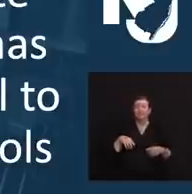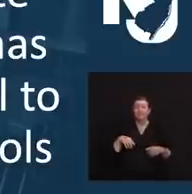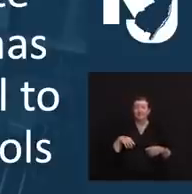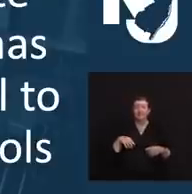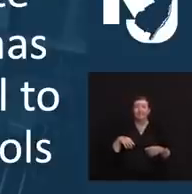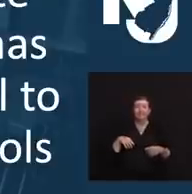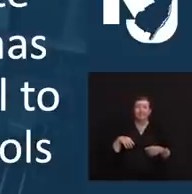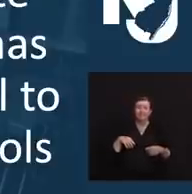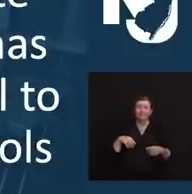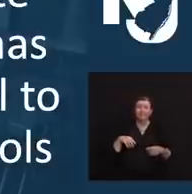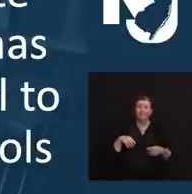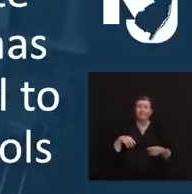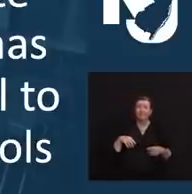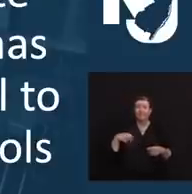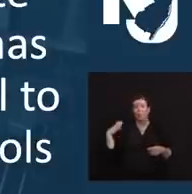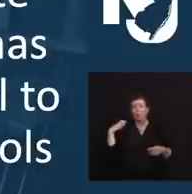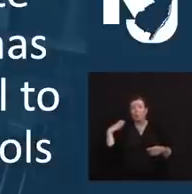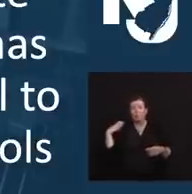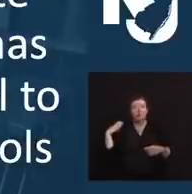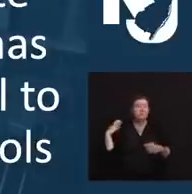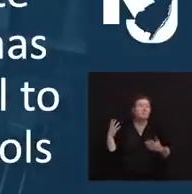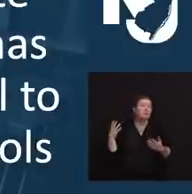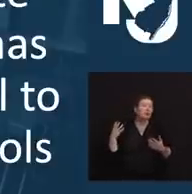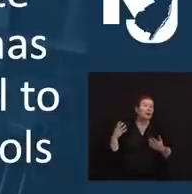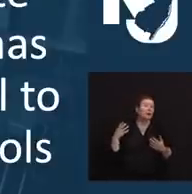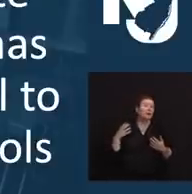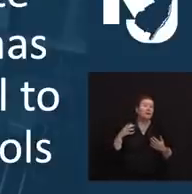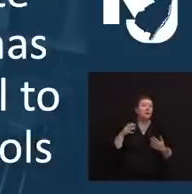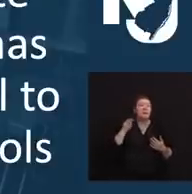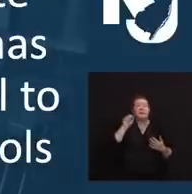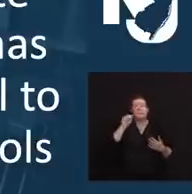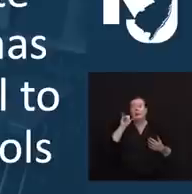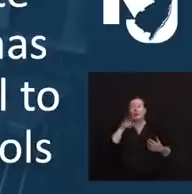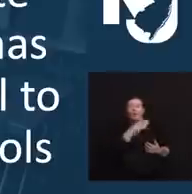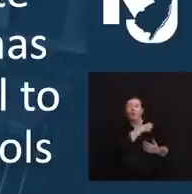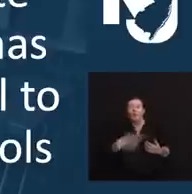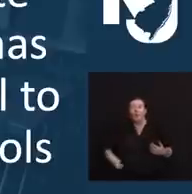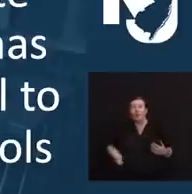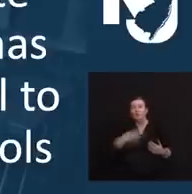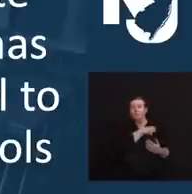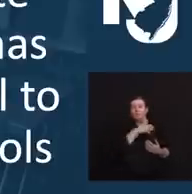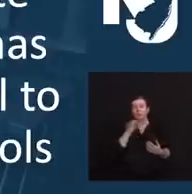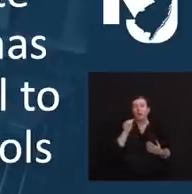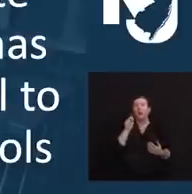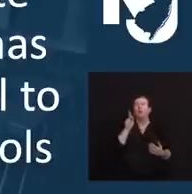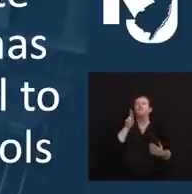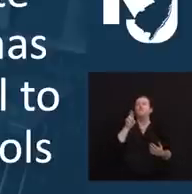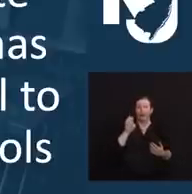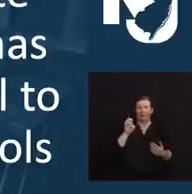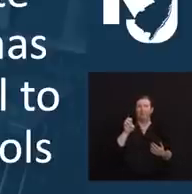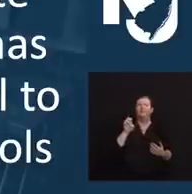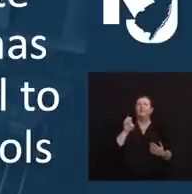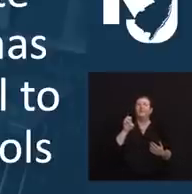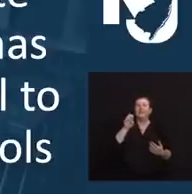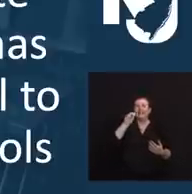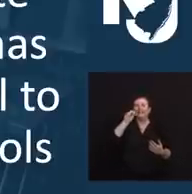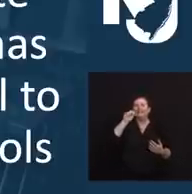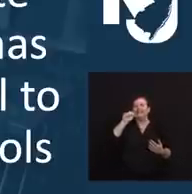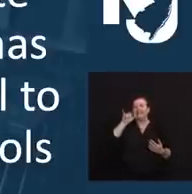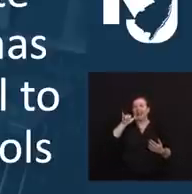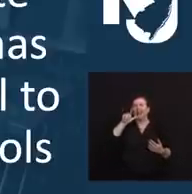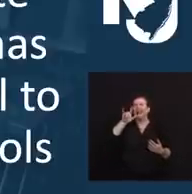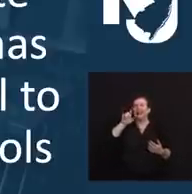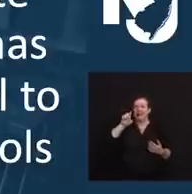Coach Benji Wimberly, and the Mayor of Paterson, Andre Sayeg, and Council, among so many others, over the past